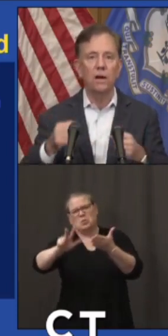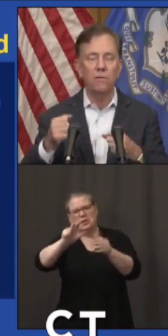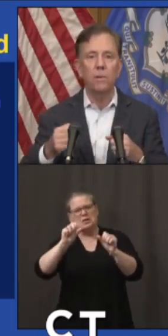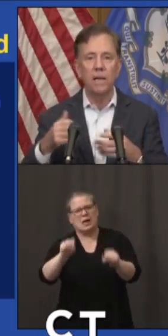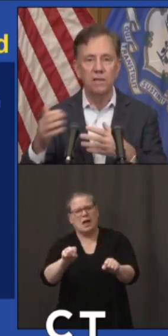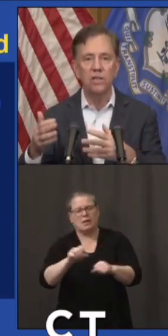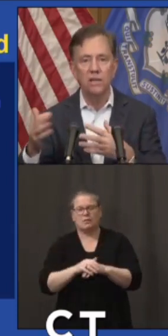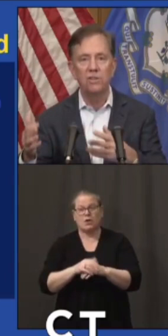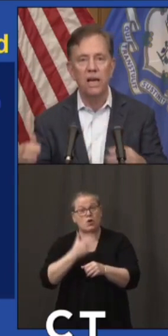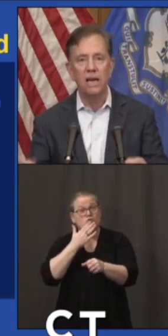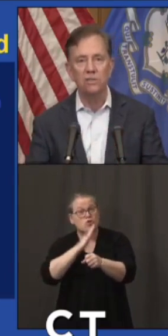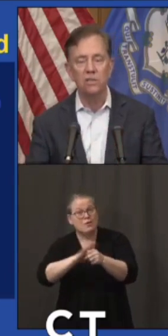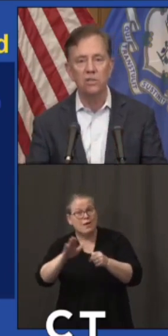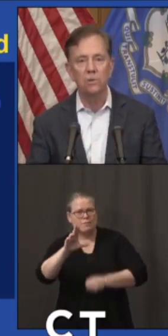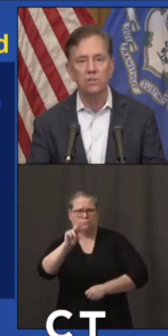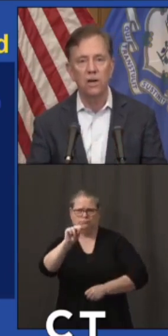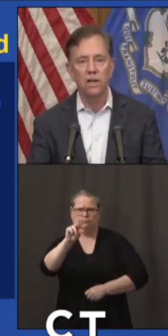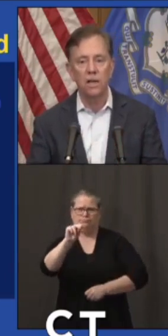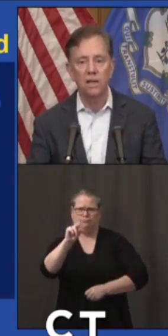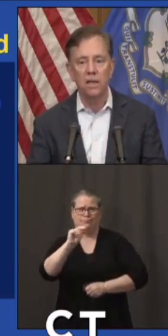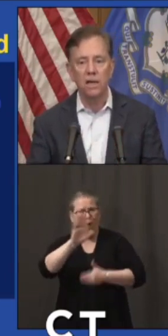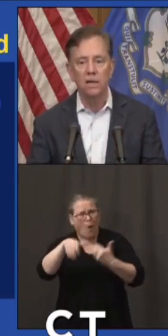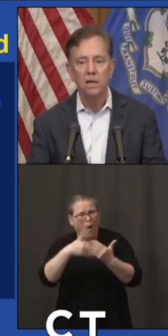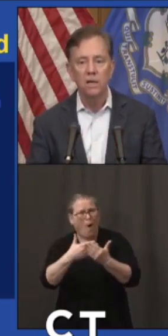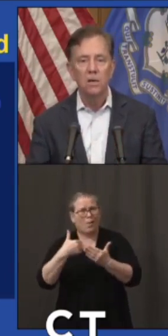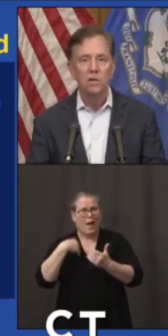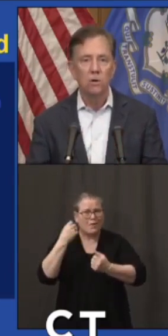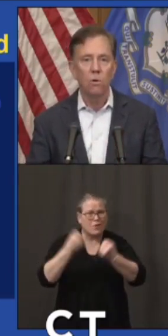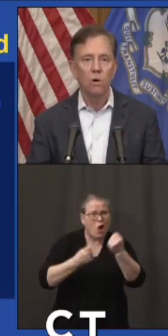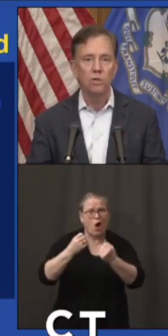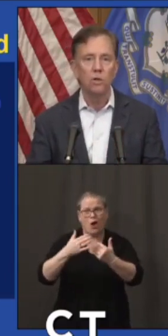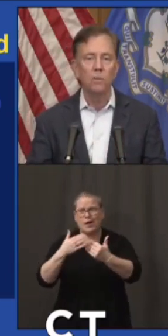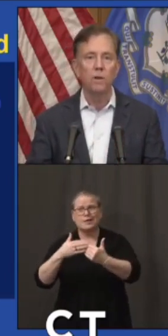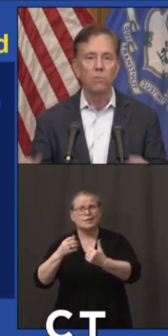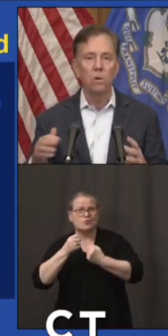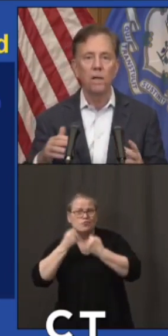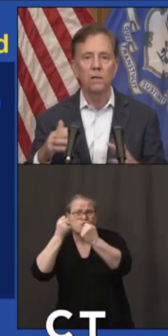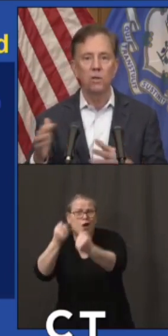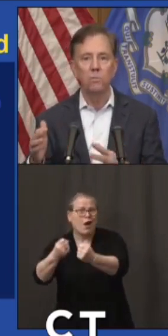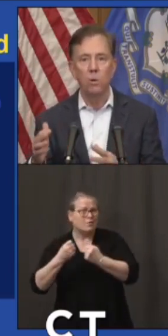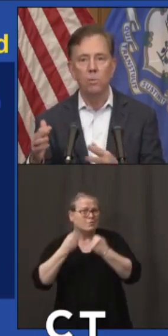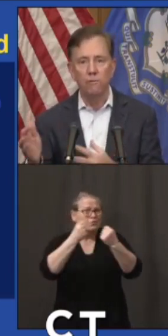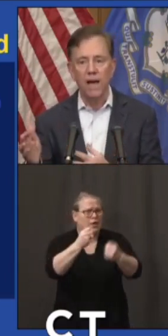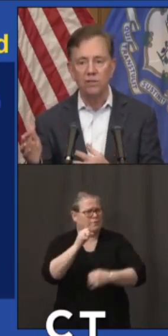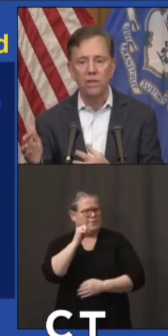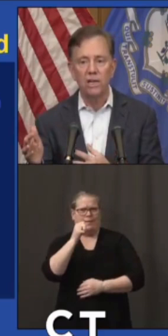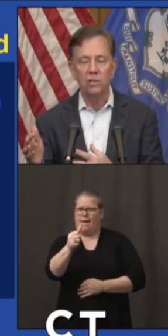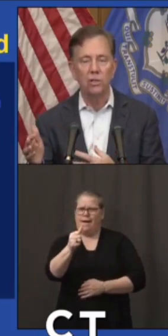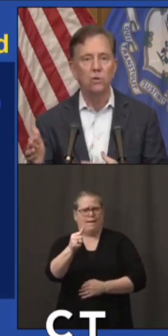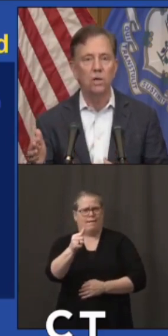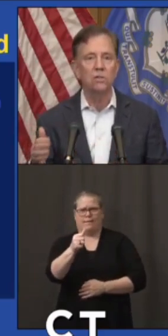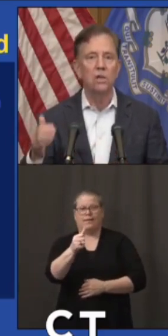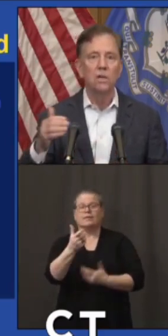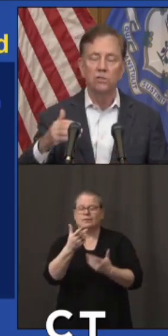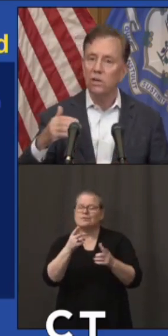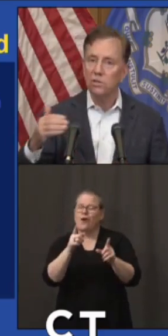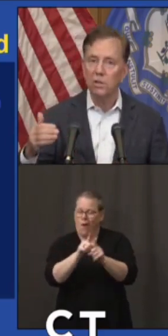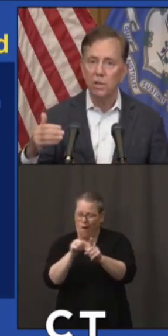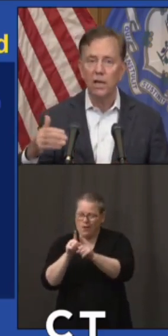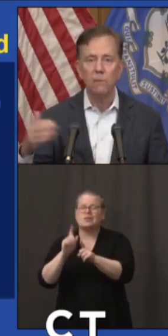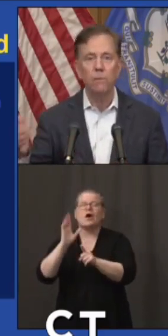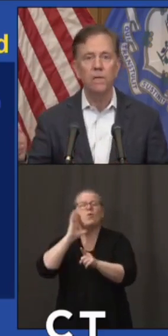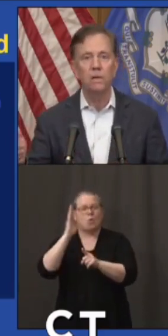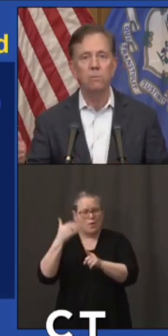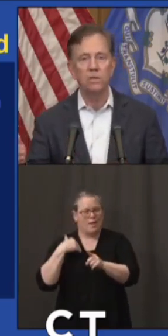car. Not everybody has easy access to a site like that. So we're also going to be rolling out the mobile vaccination units,